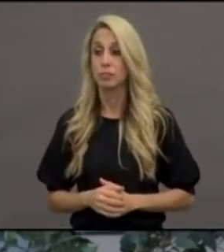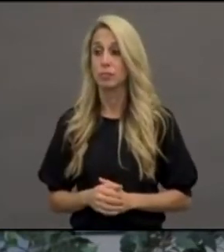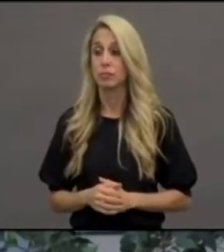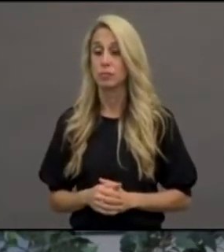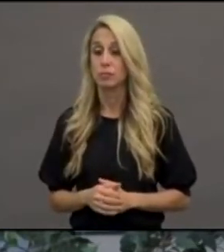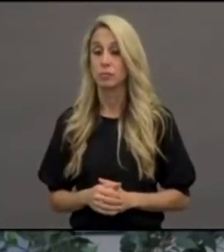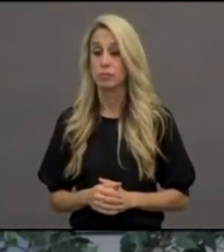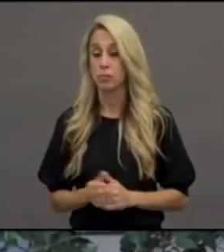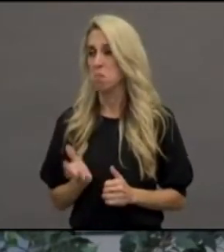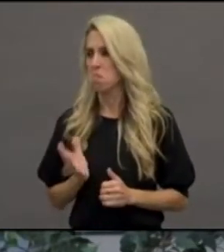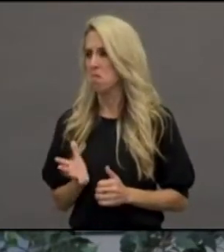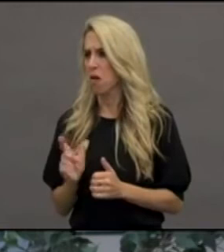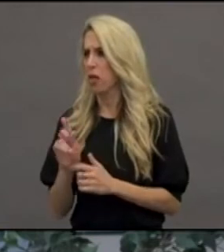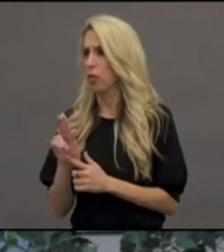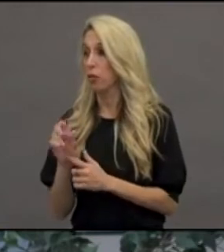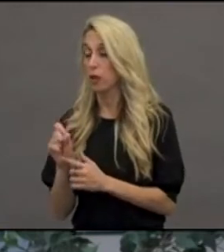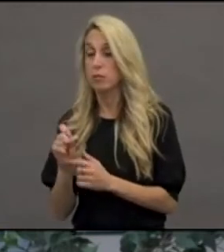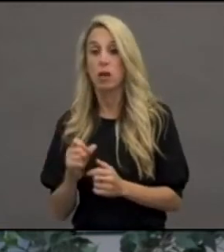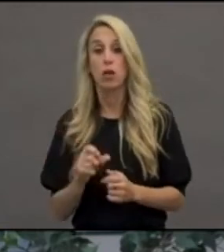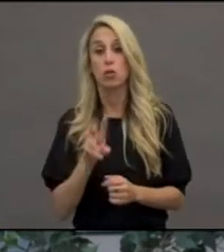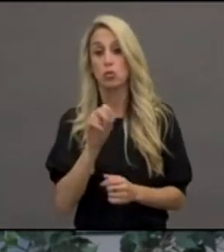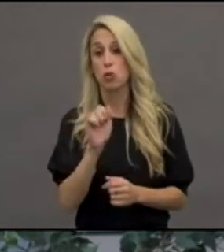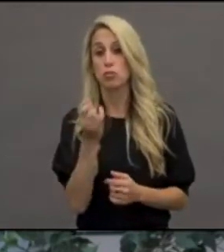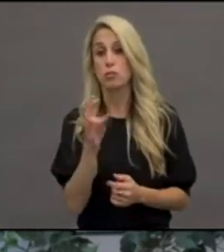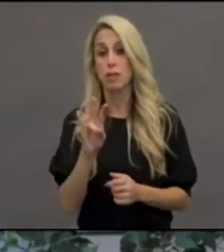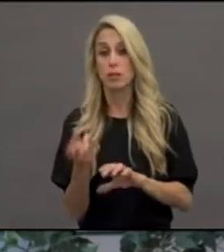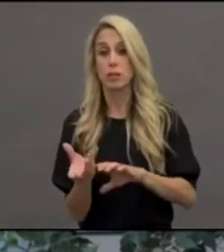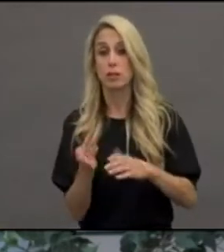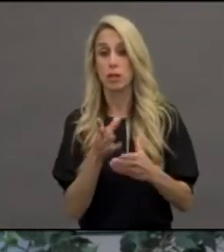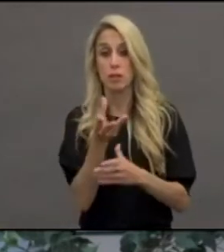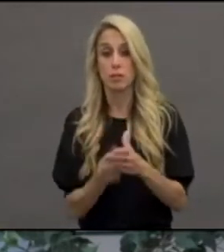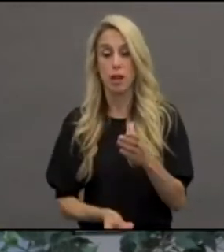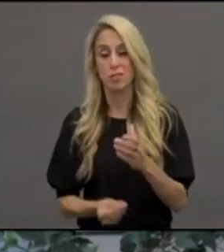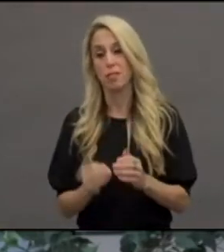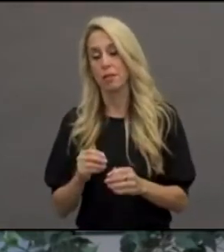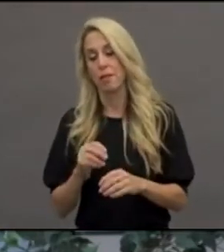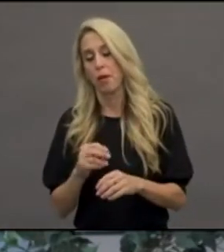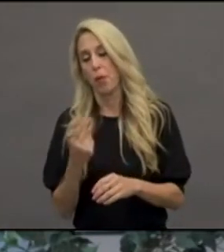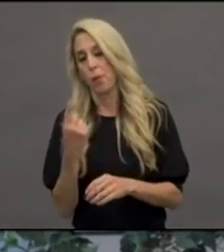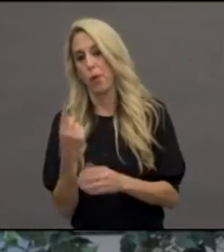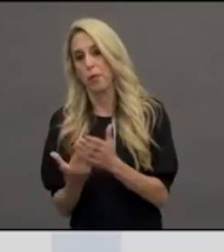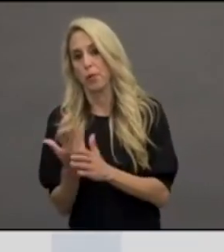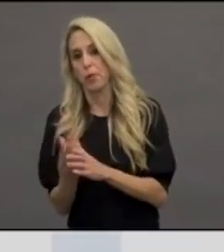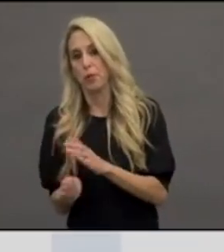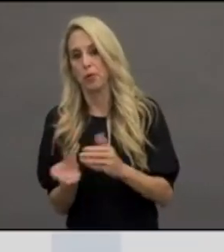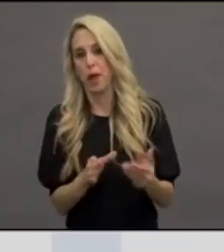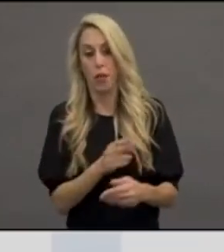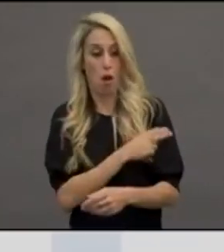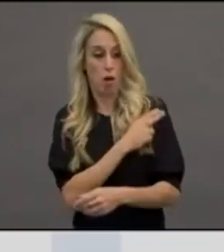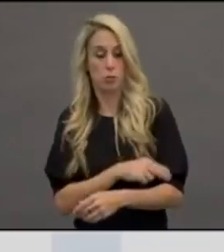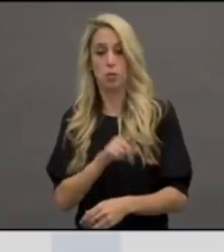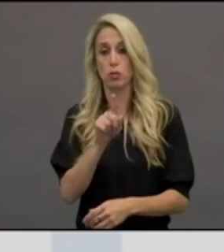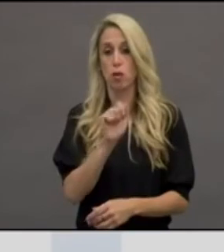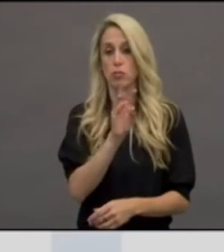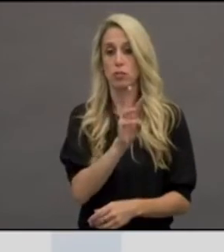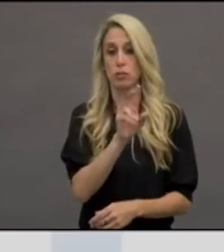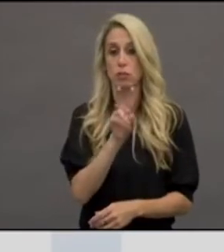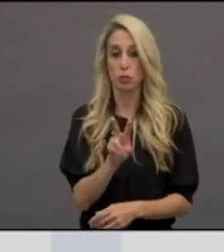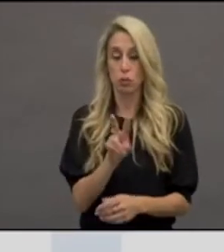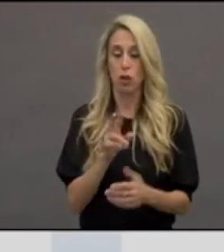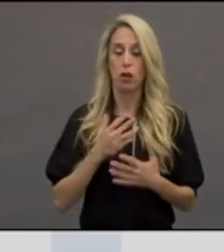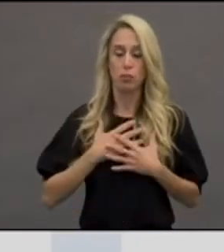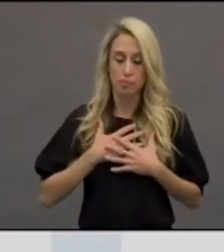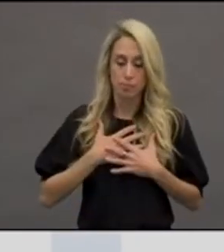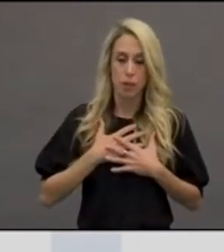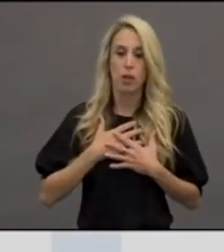Luis. 217 deaths, of course, 1 new, and hospital at 162. Of course, our thoughts are